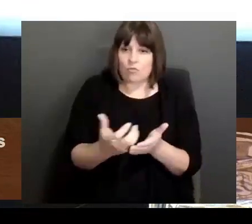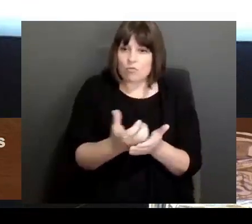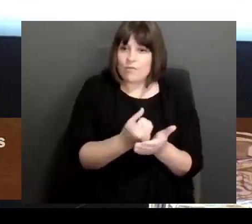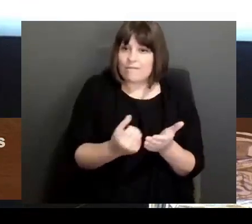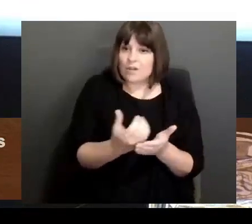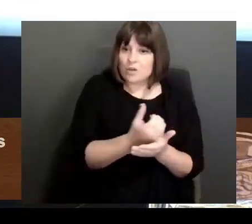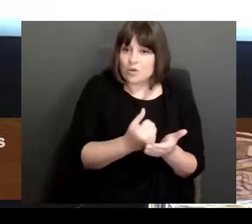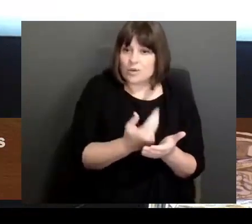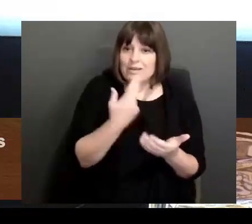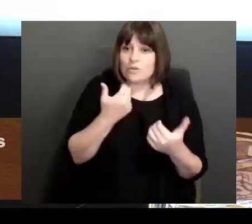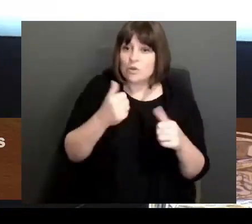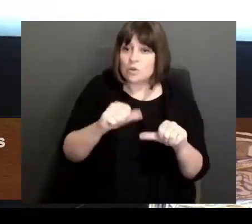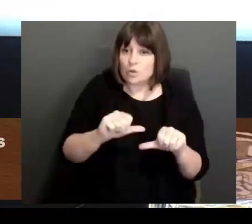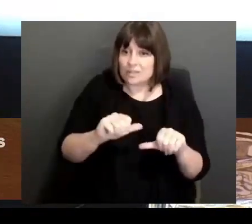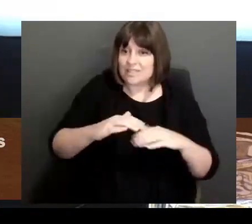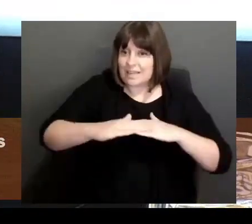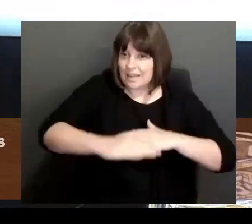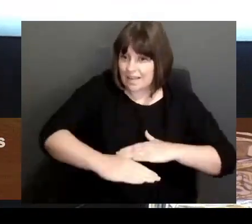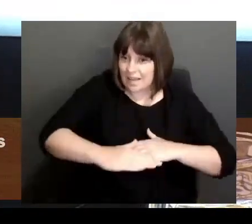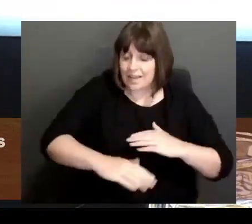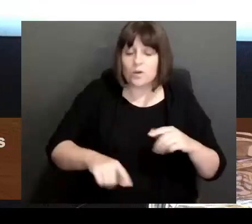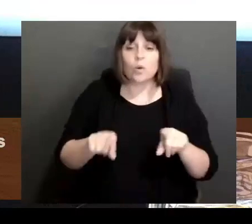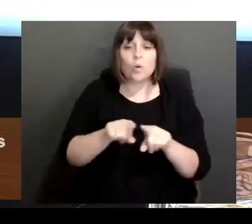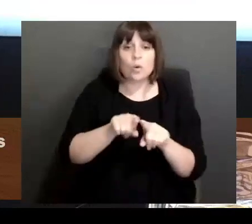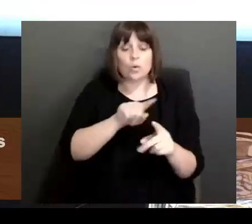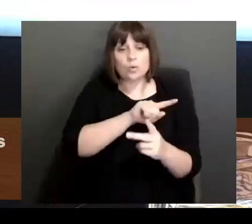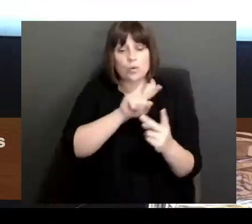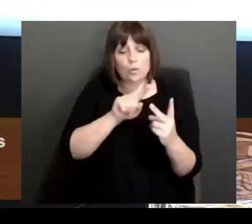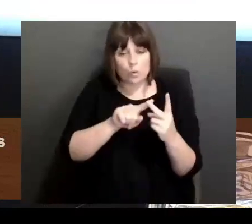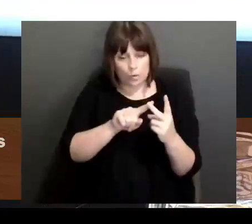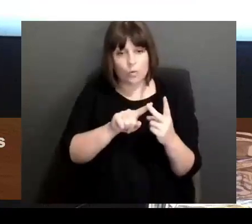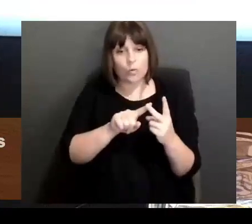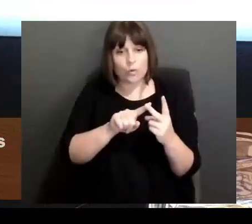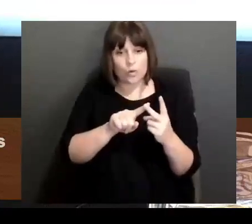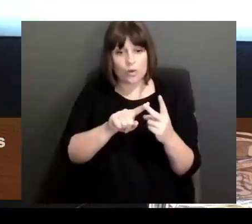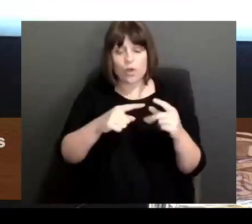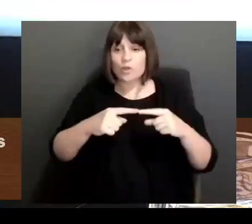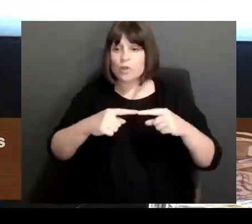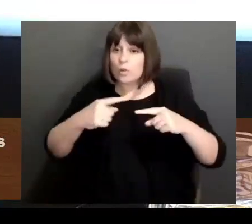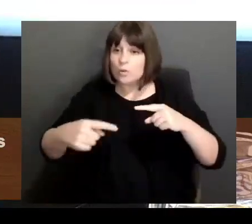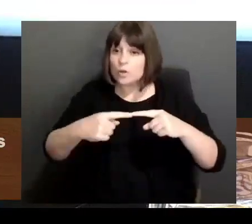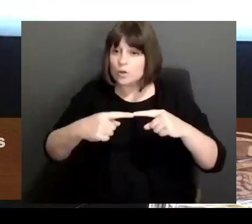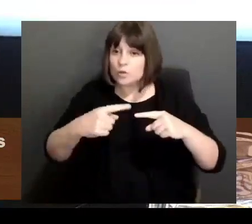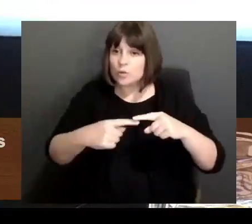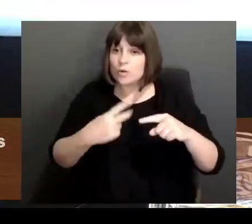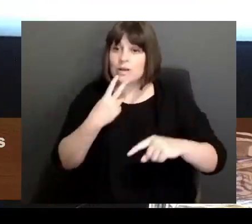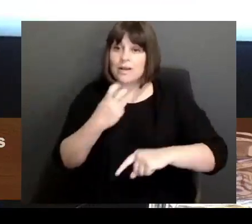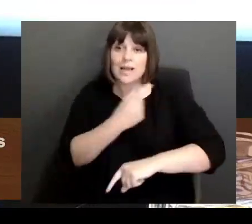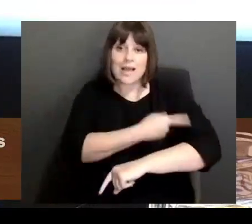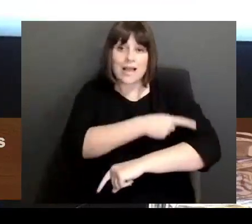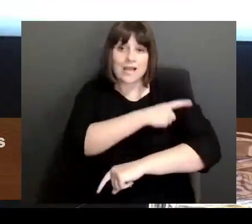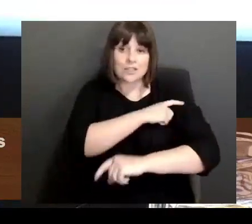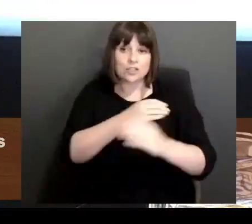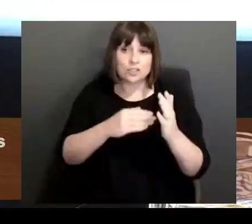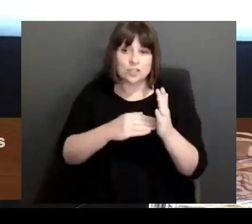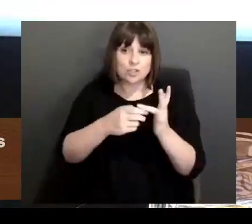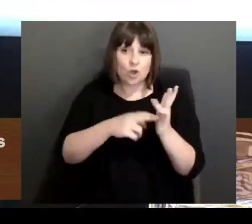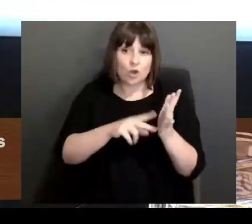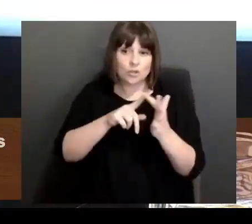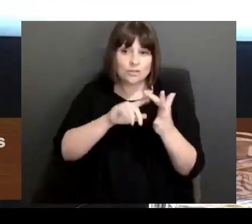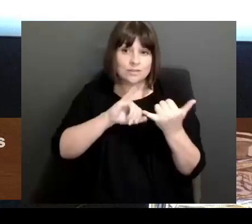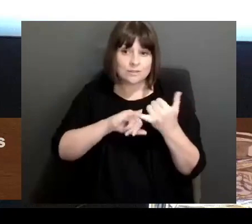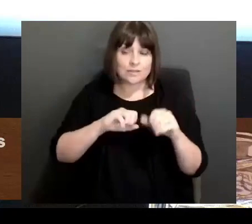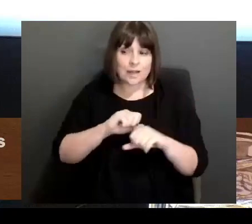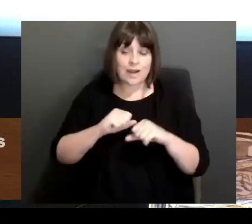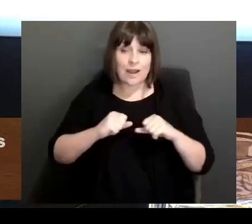That will also apply to the renewable energy zones that our government will be responsible to